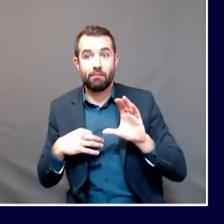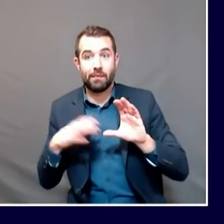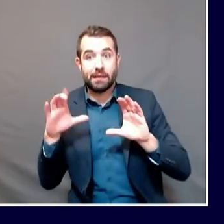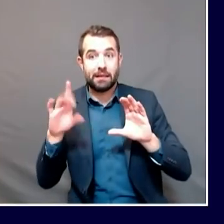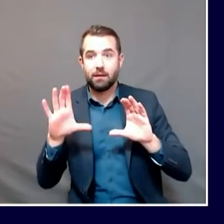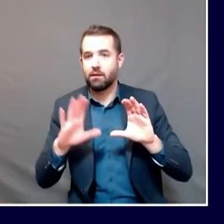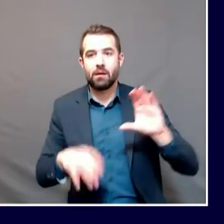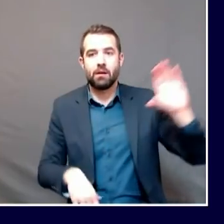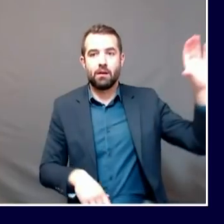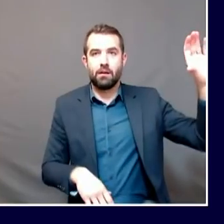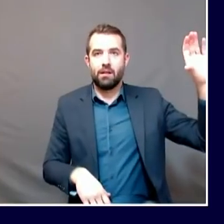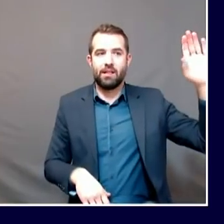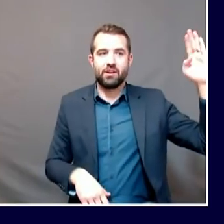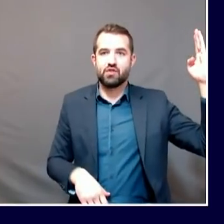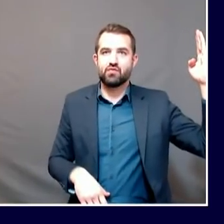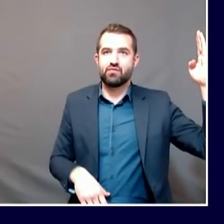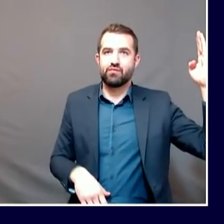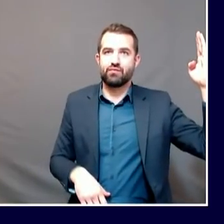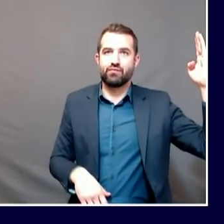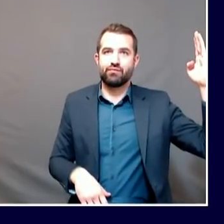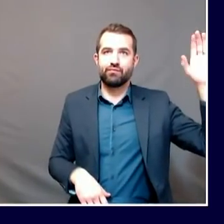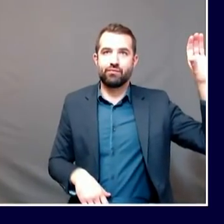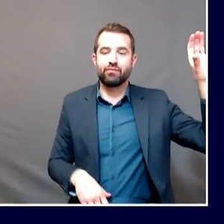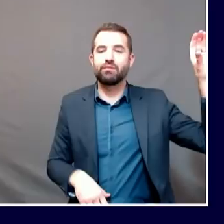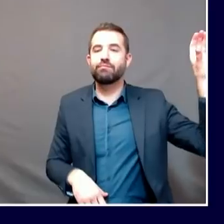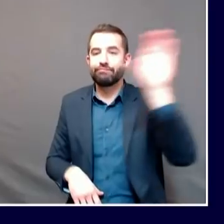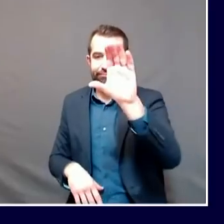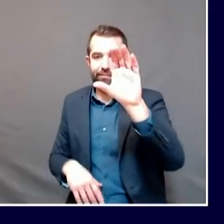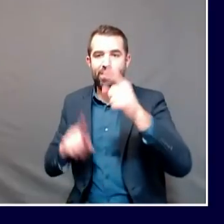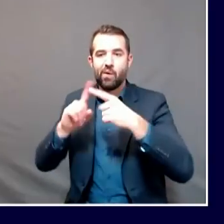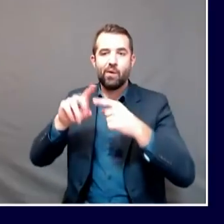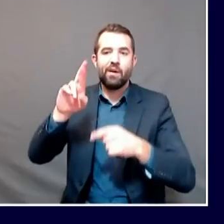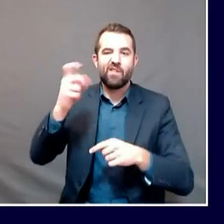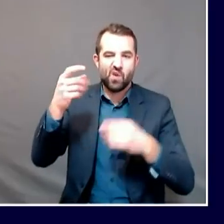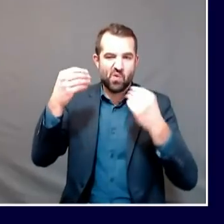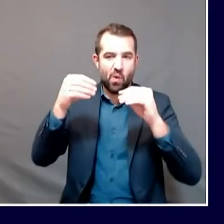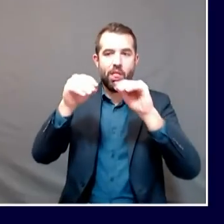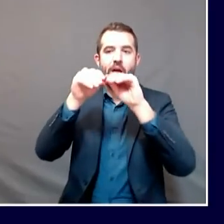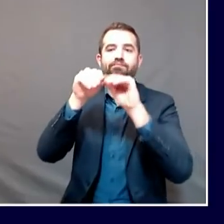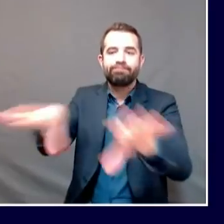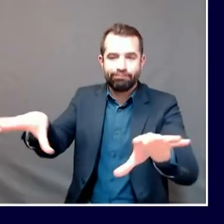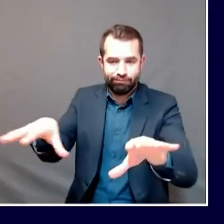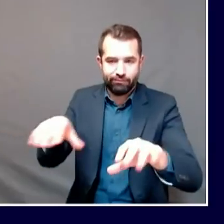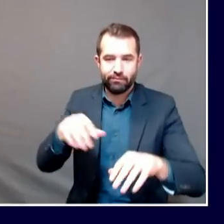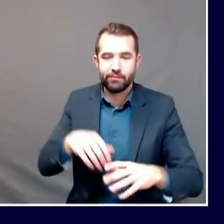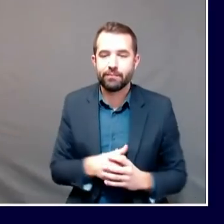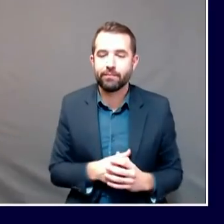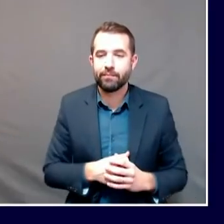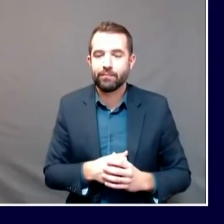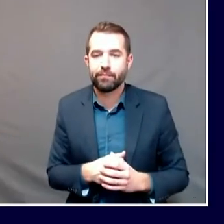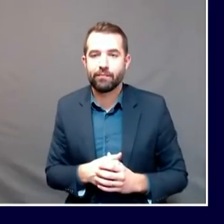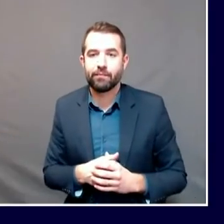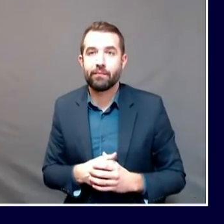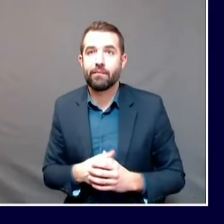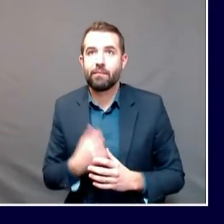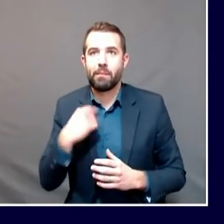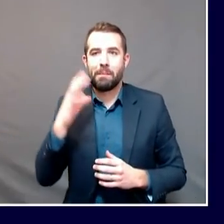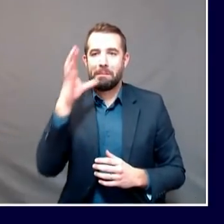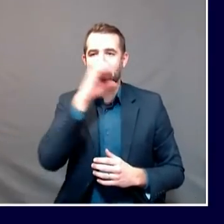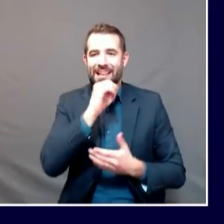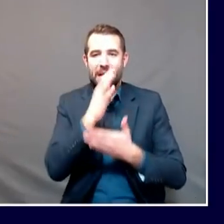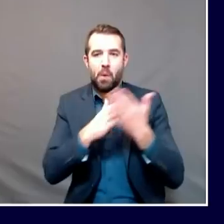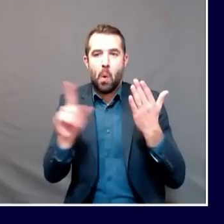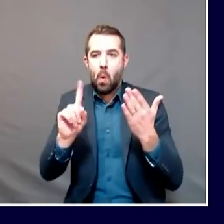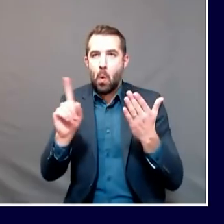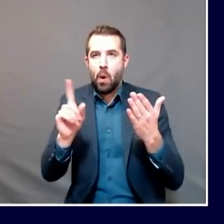working in partnership with the long-term care facilities. So they are earmarked. There is presumably a pallet in an ultra cold freezer somewhere